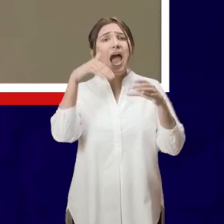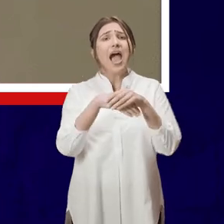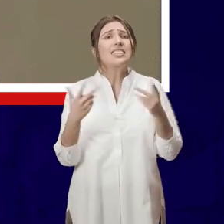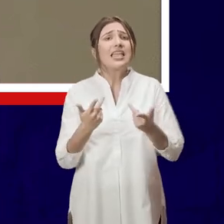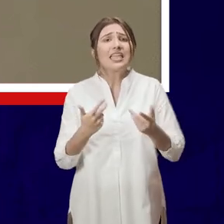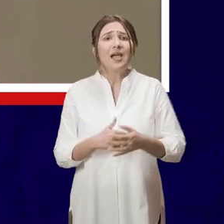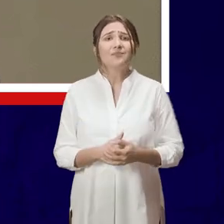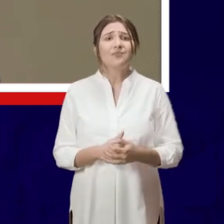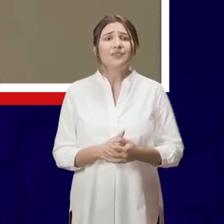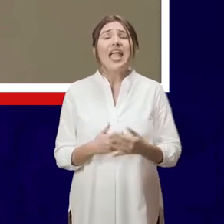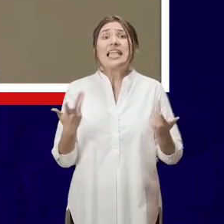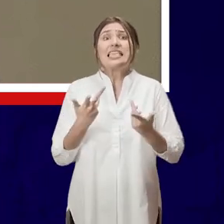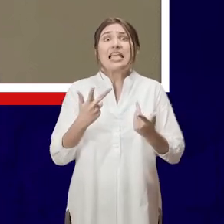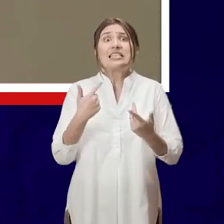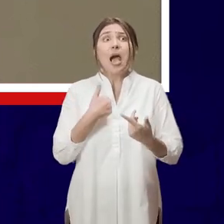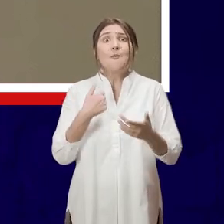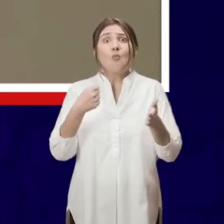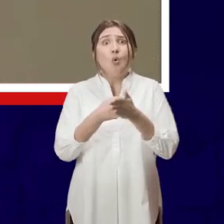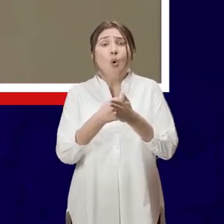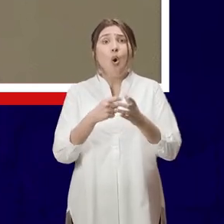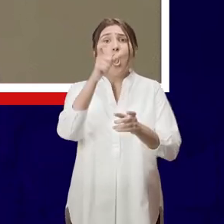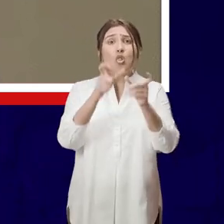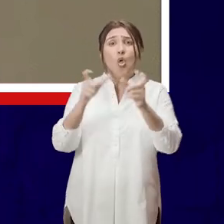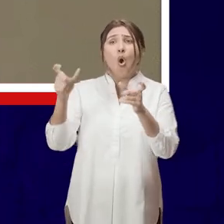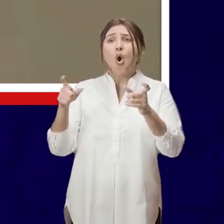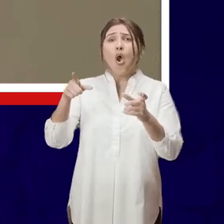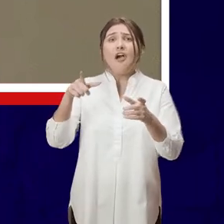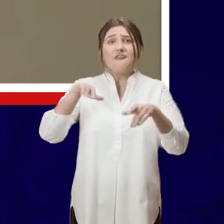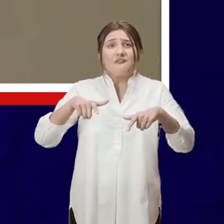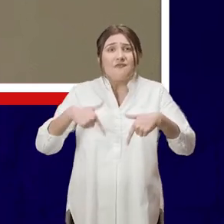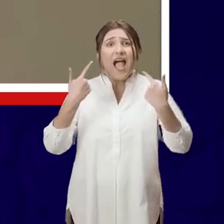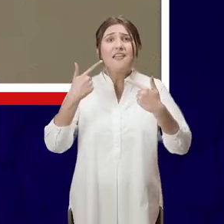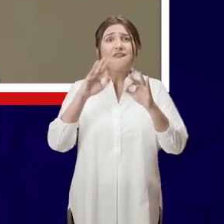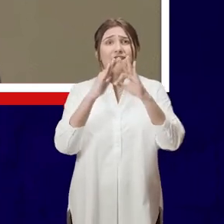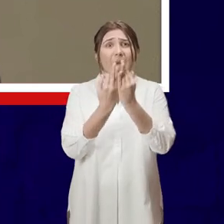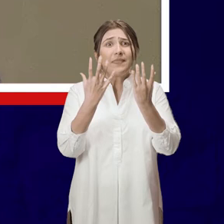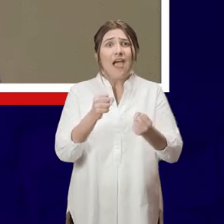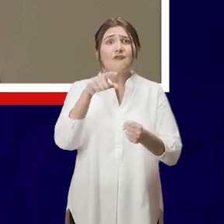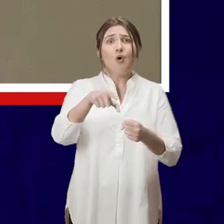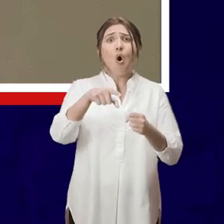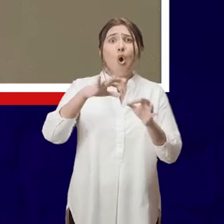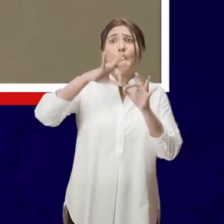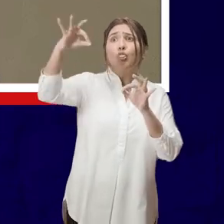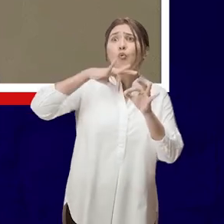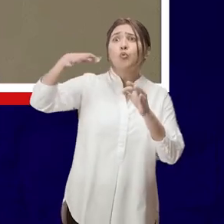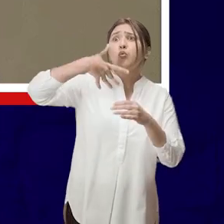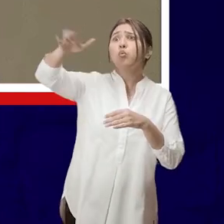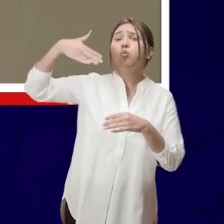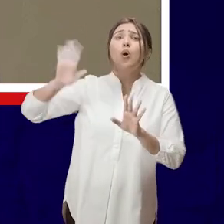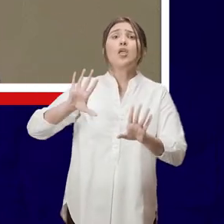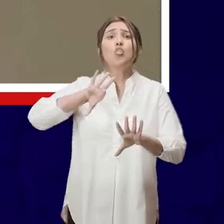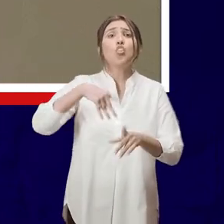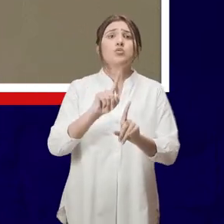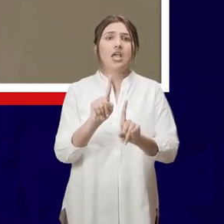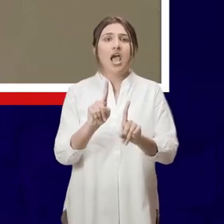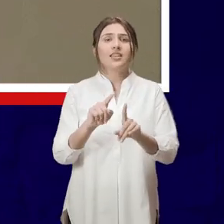you ensure that people don't get displaced, families don't get displaced? And so with floods, I've